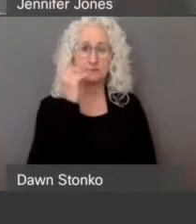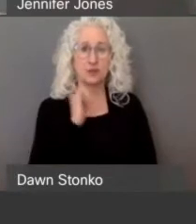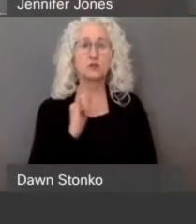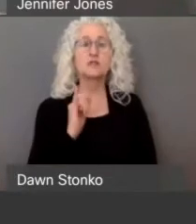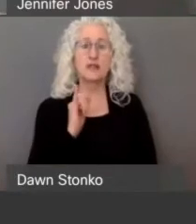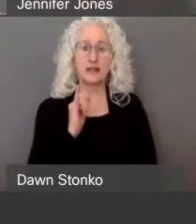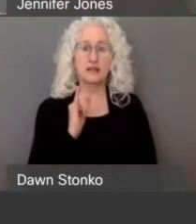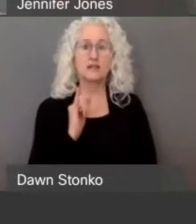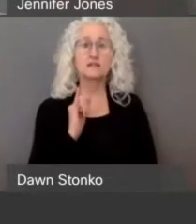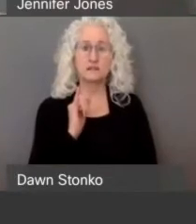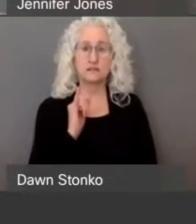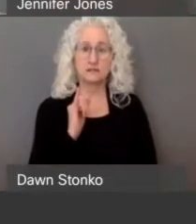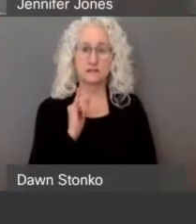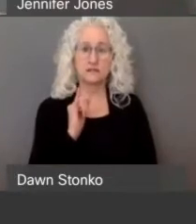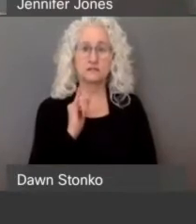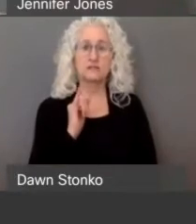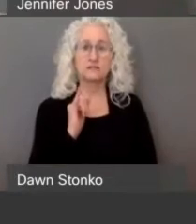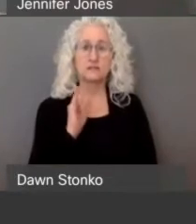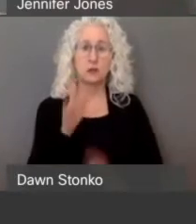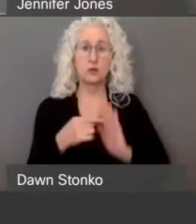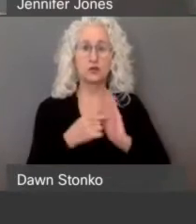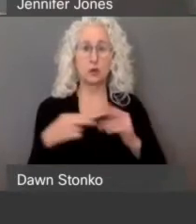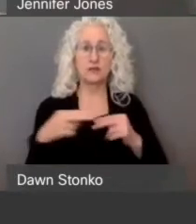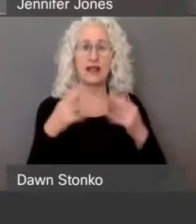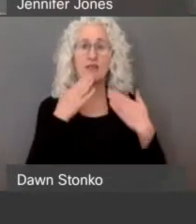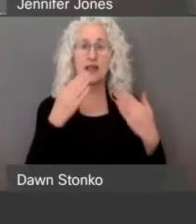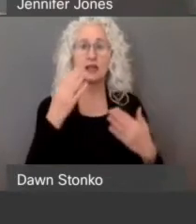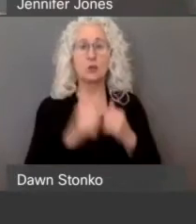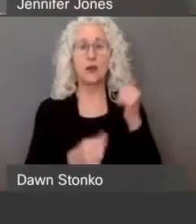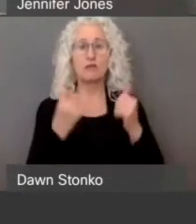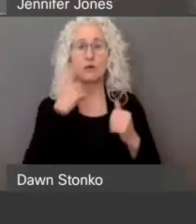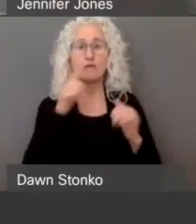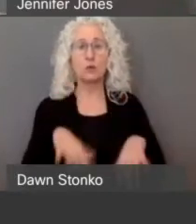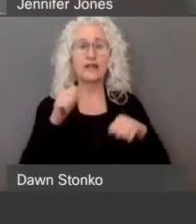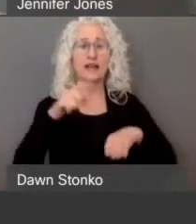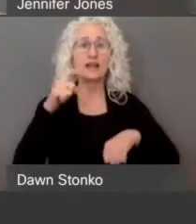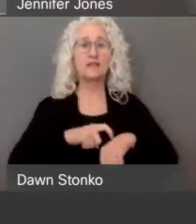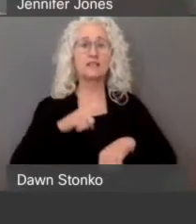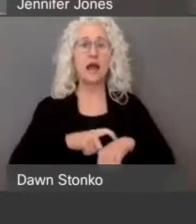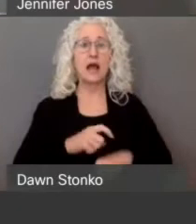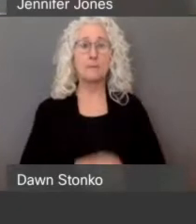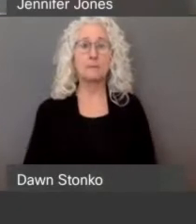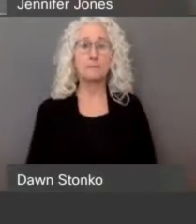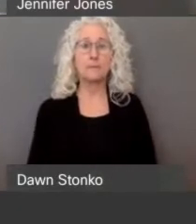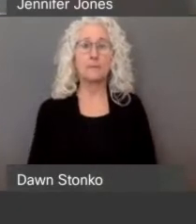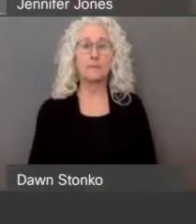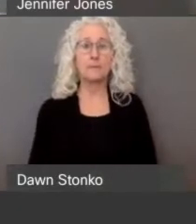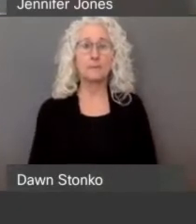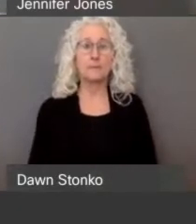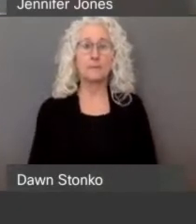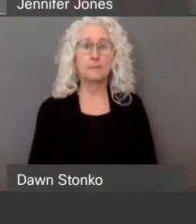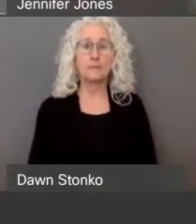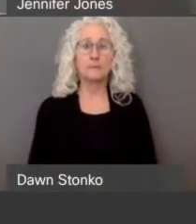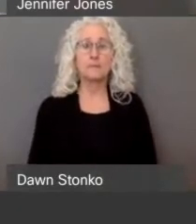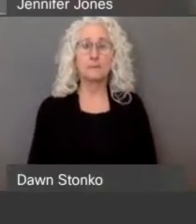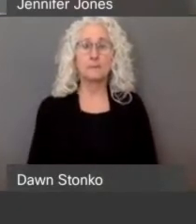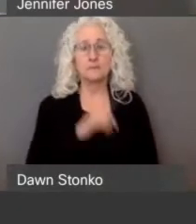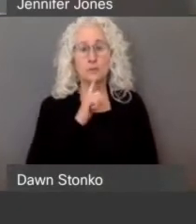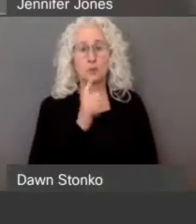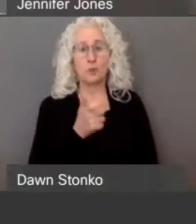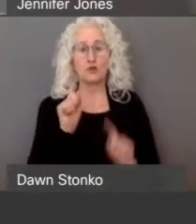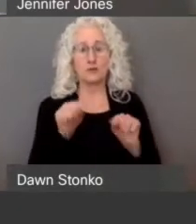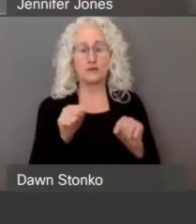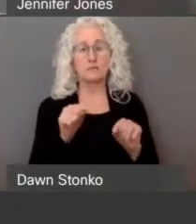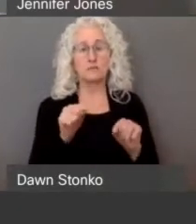deck up here. Thank you, everybody, for taking the time to tune into this. It's a lot of